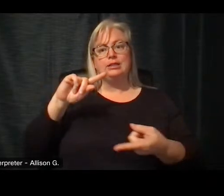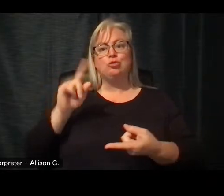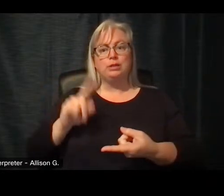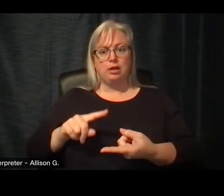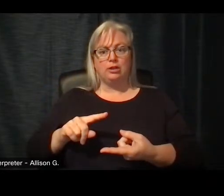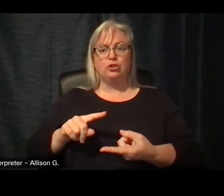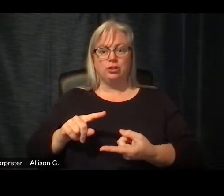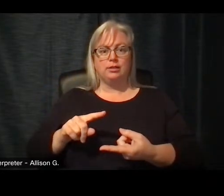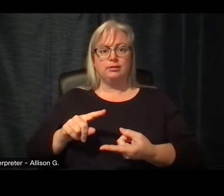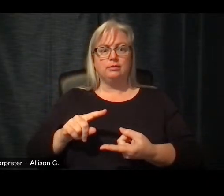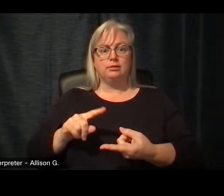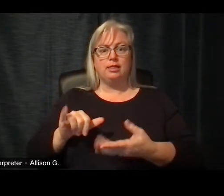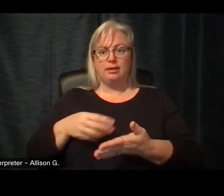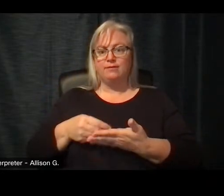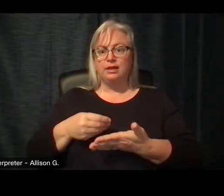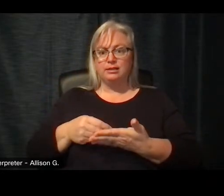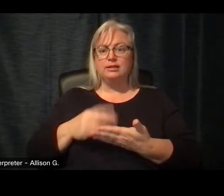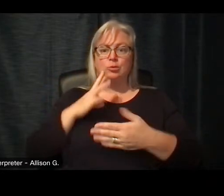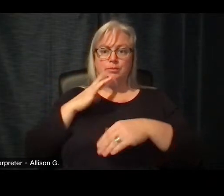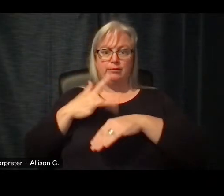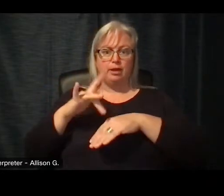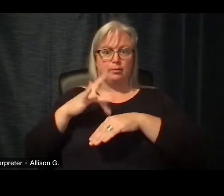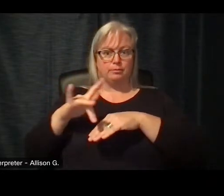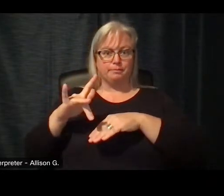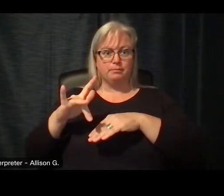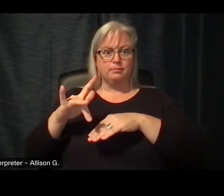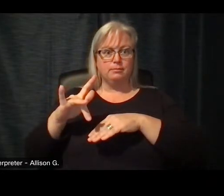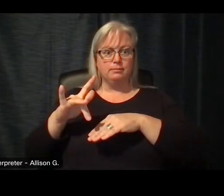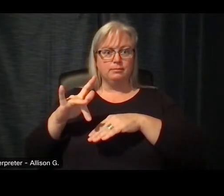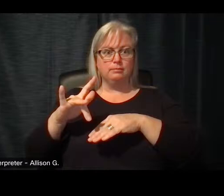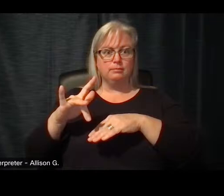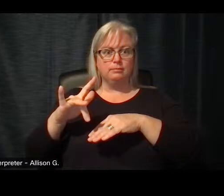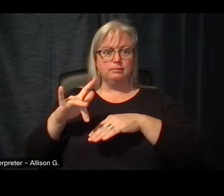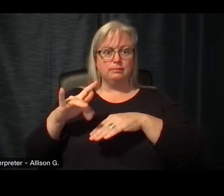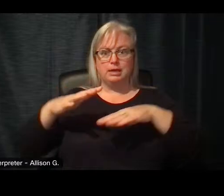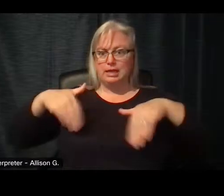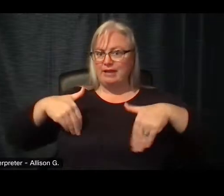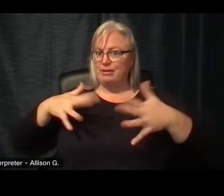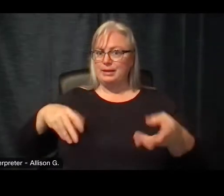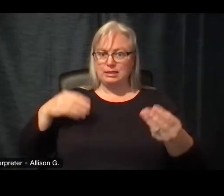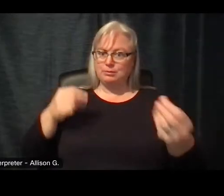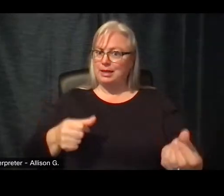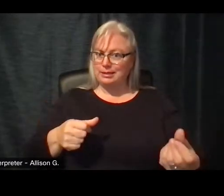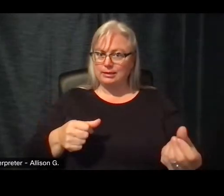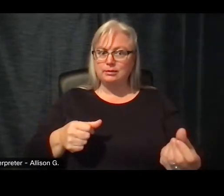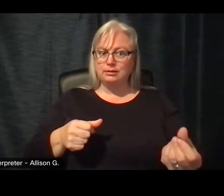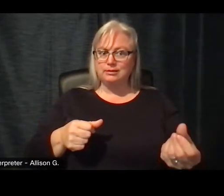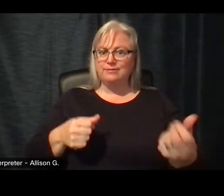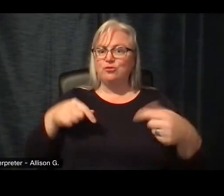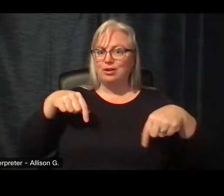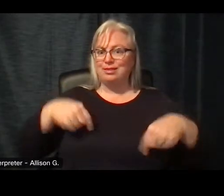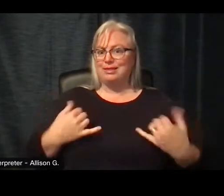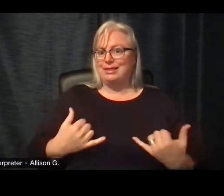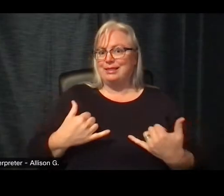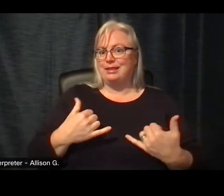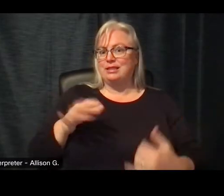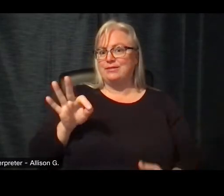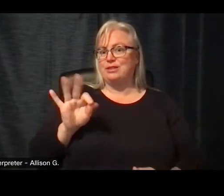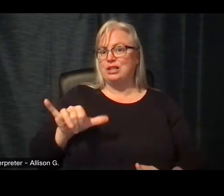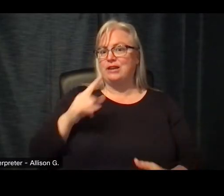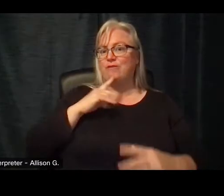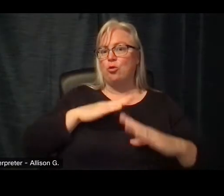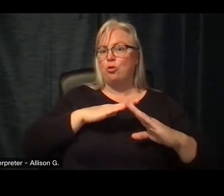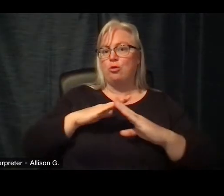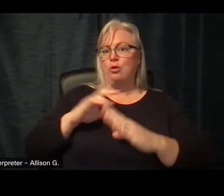reduction in the funds that would be available but have not yet been expended in this fiscal year for dam maintenance?